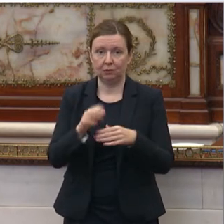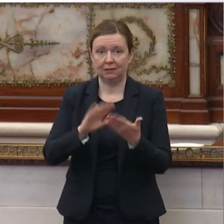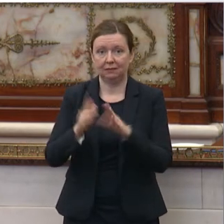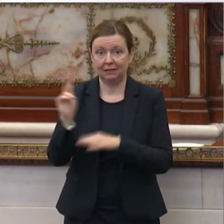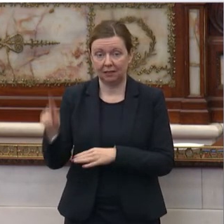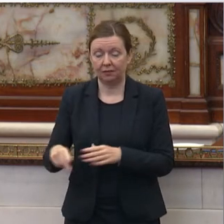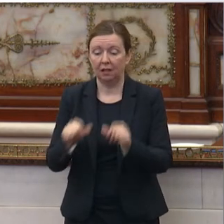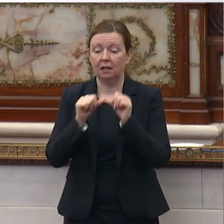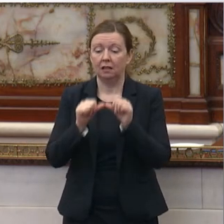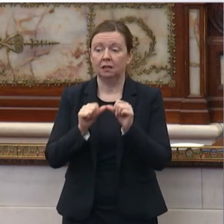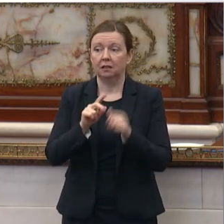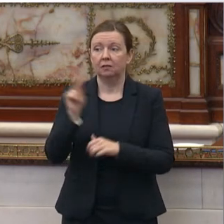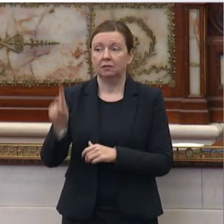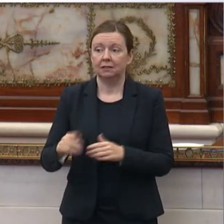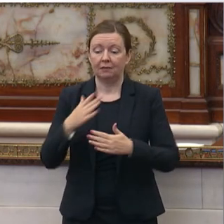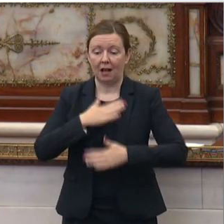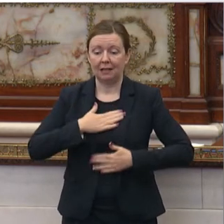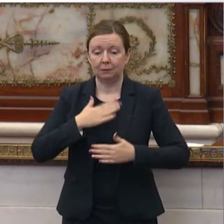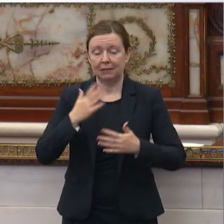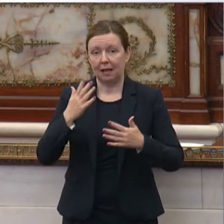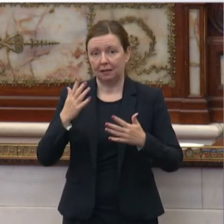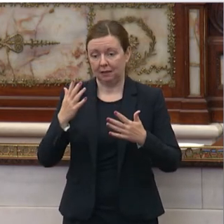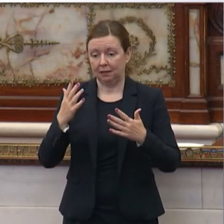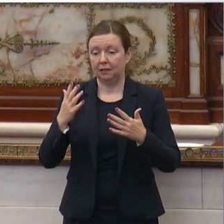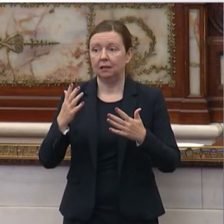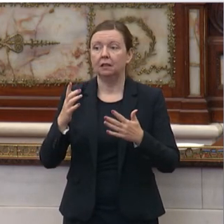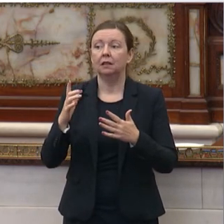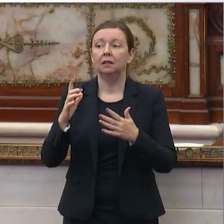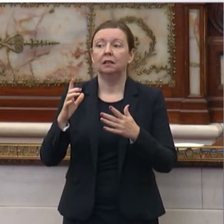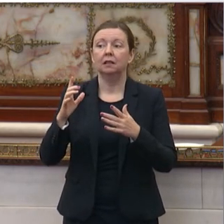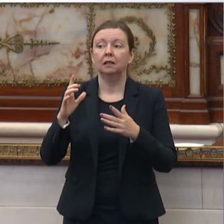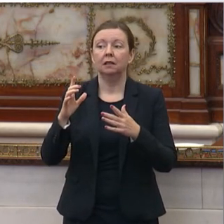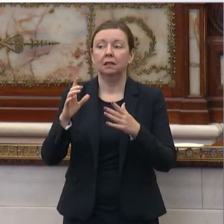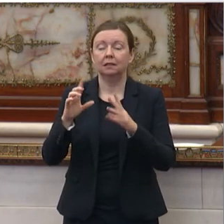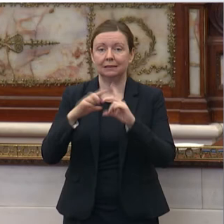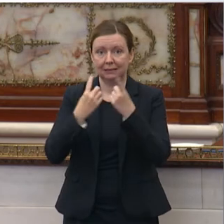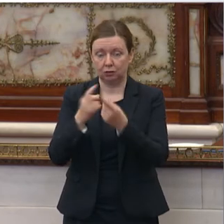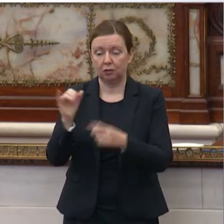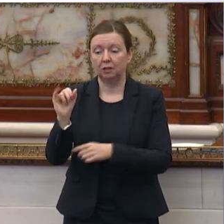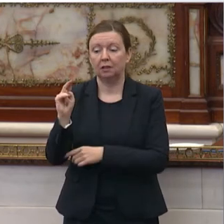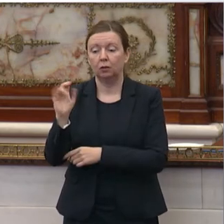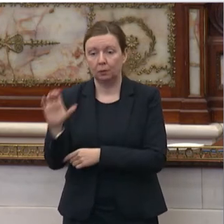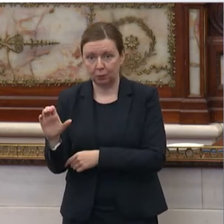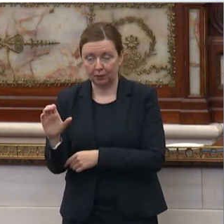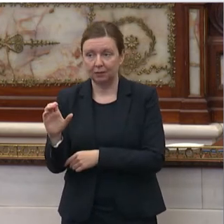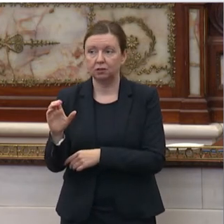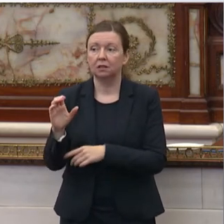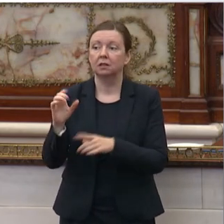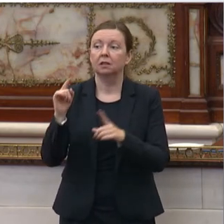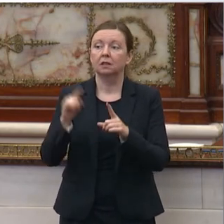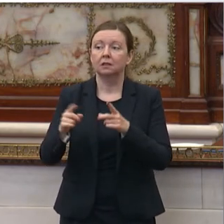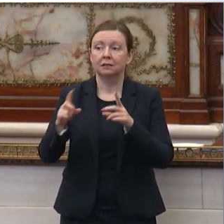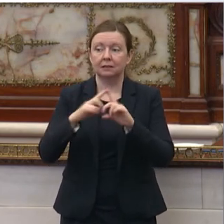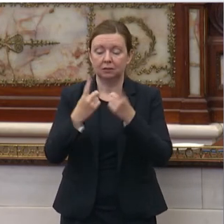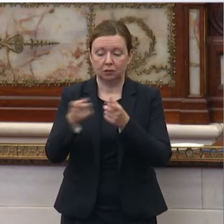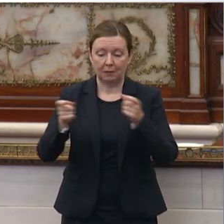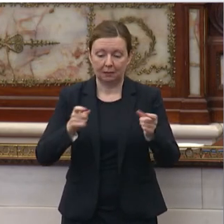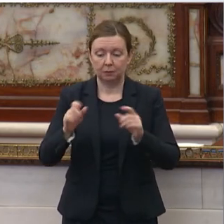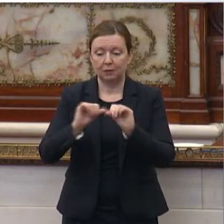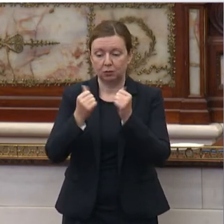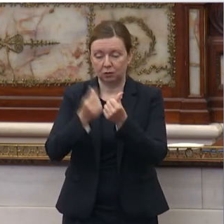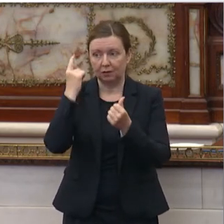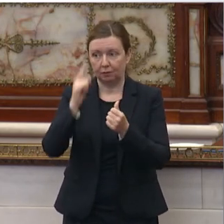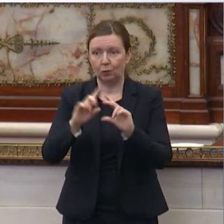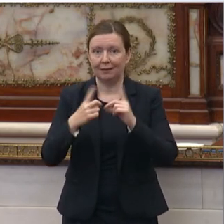and continuing the Philadelphia Hospitality Improvement Levy District Corporation to serve as a Neighborhood Improvement District Management Association for